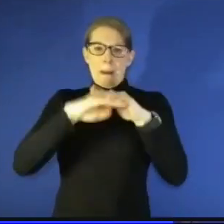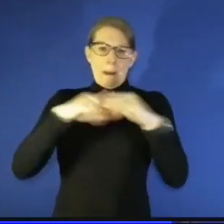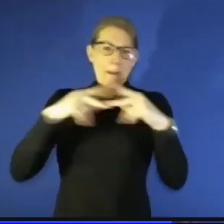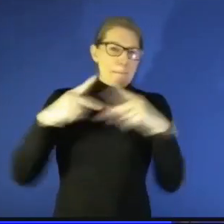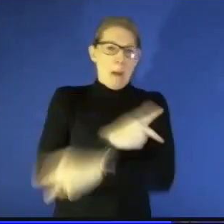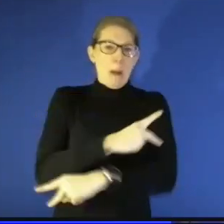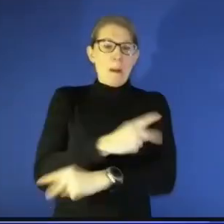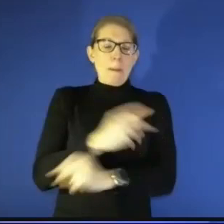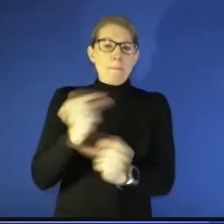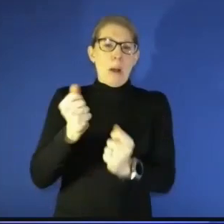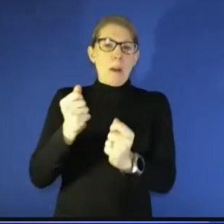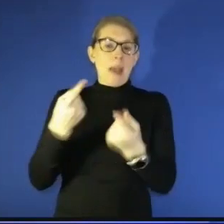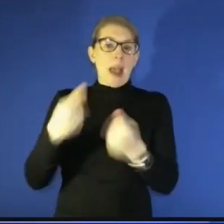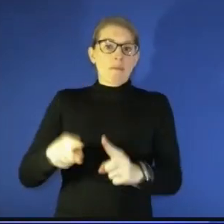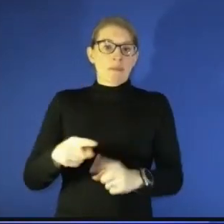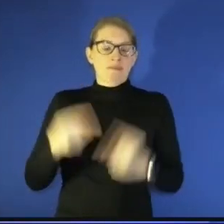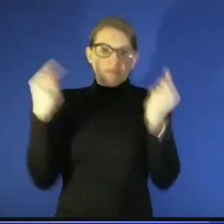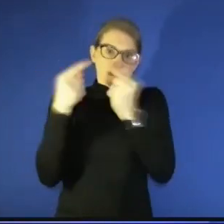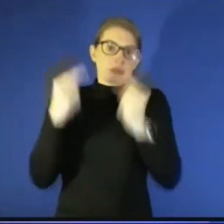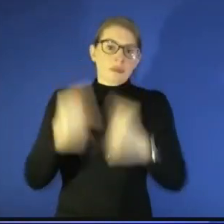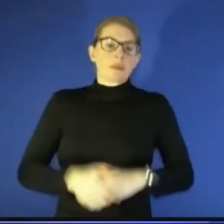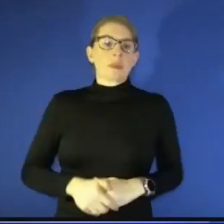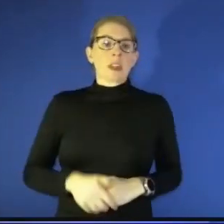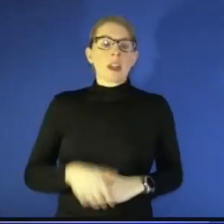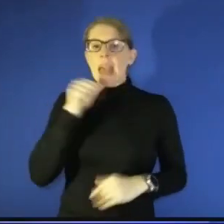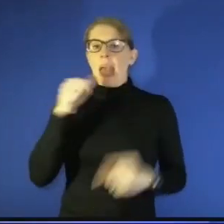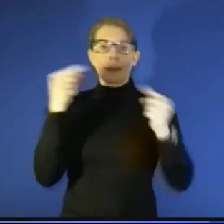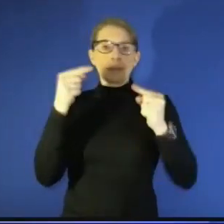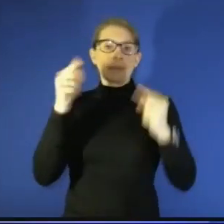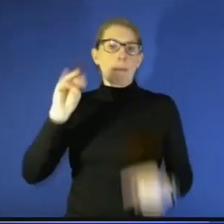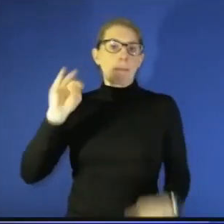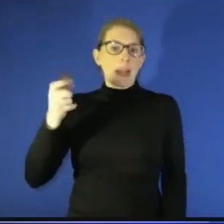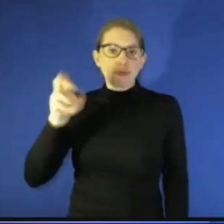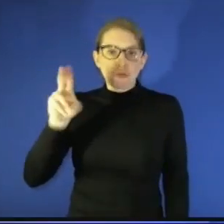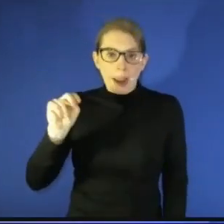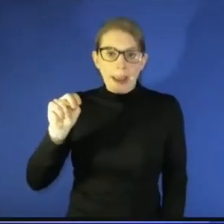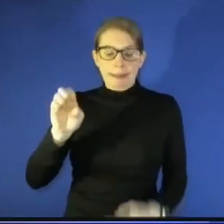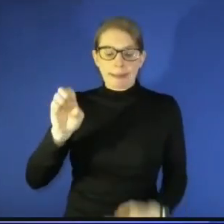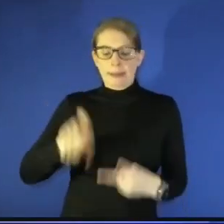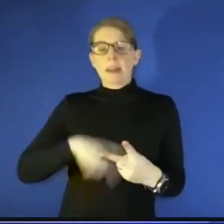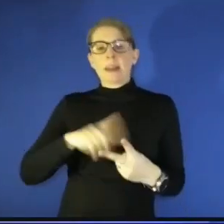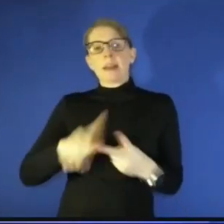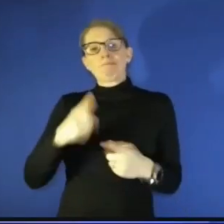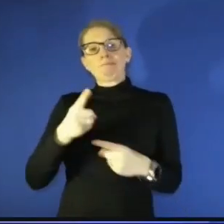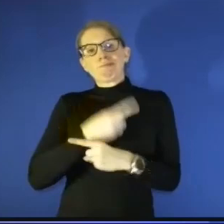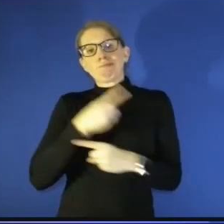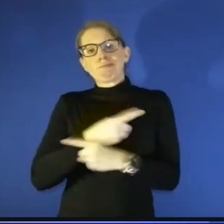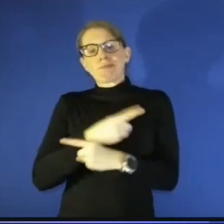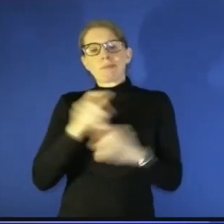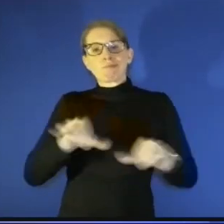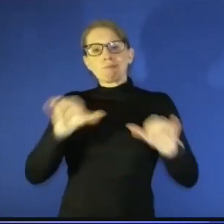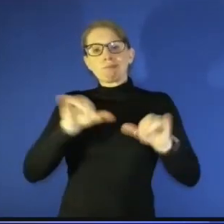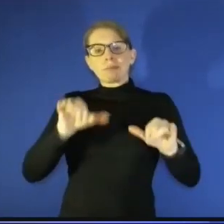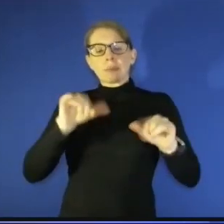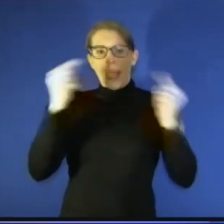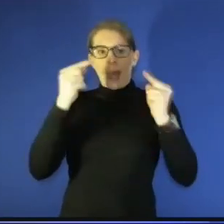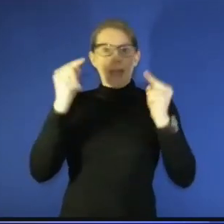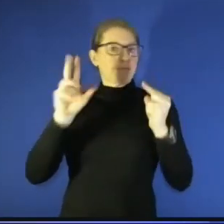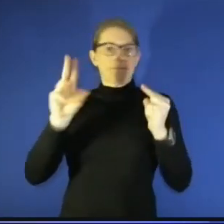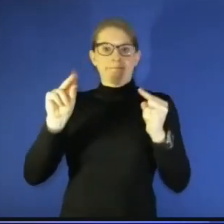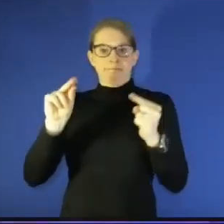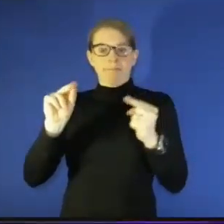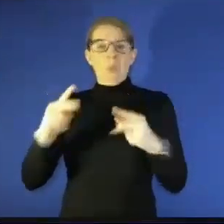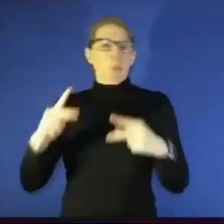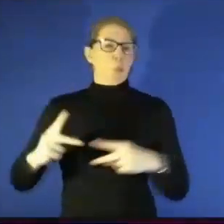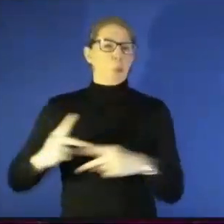onset. Not a regular headache, not a migraine. No. It is clear and far different from anything you've ever experienced. Okay, I do want to get to some